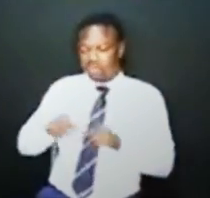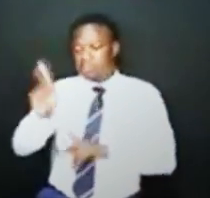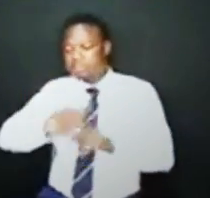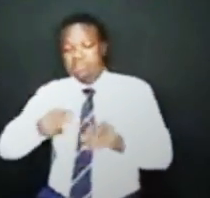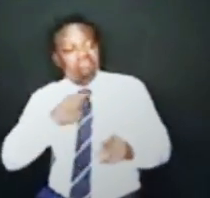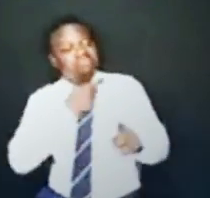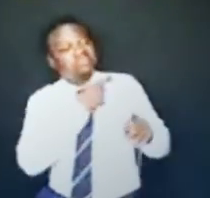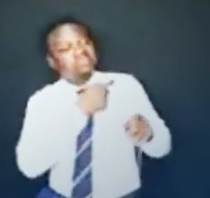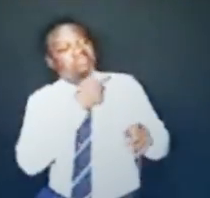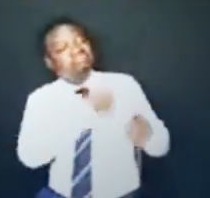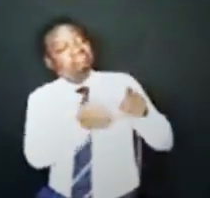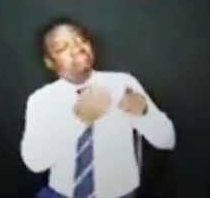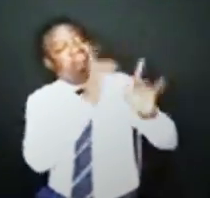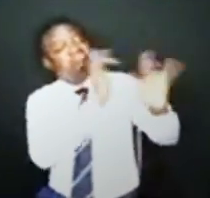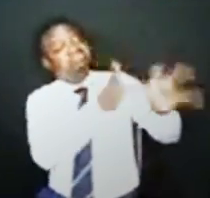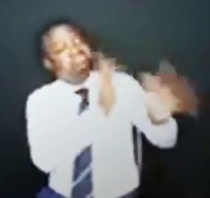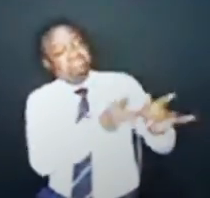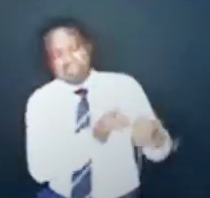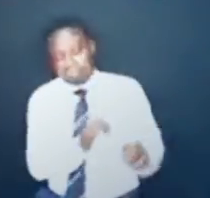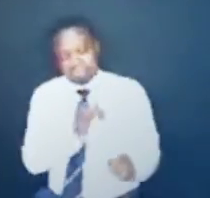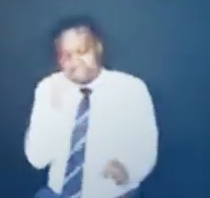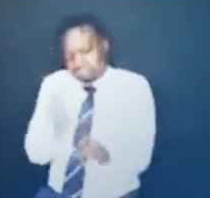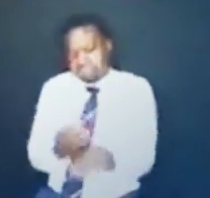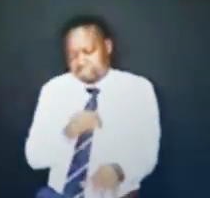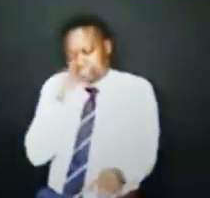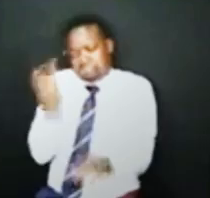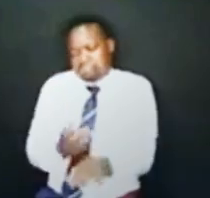said, "Nipa munu shea enhano." Isaiah